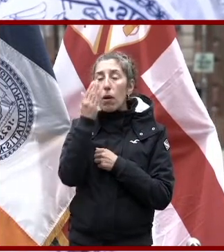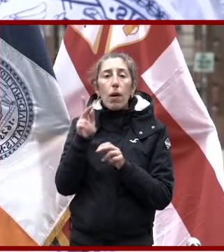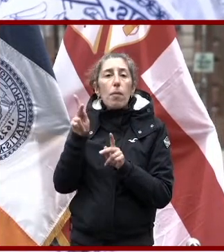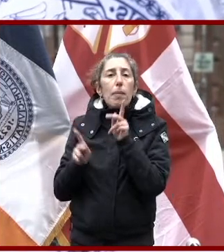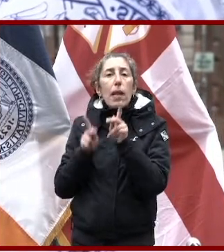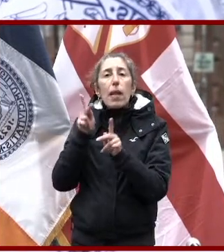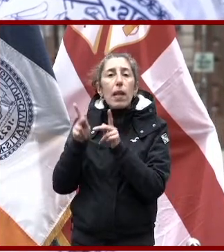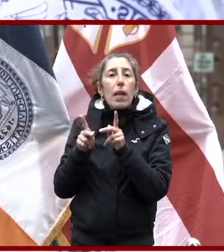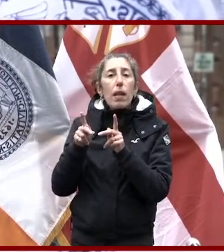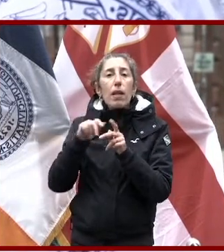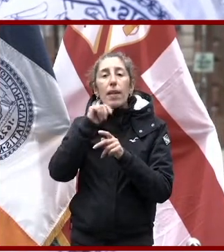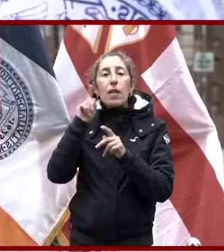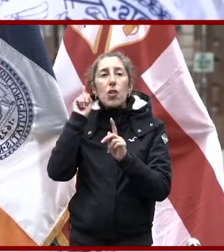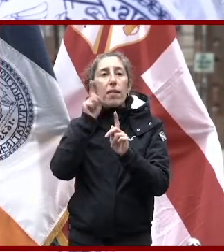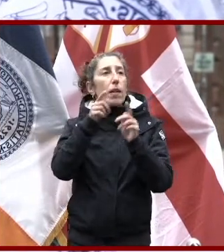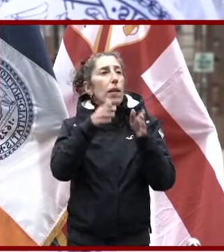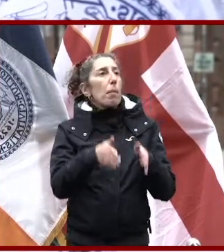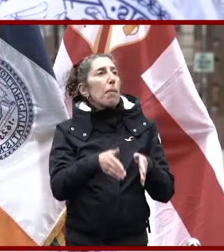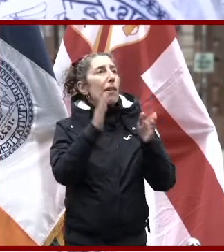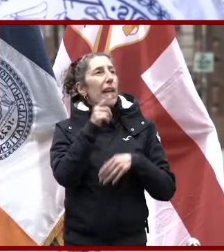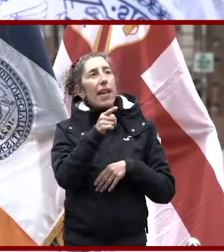otherwise feel unseen.